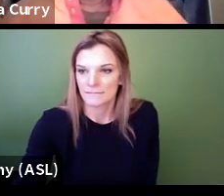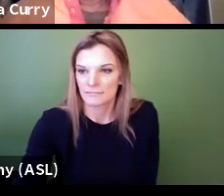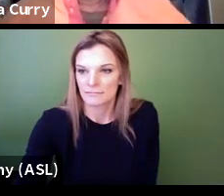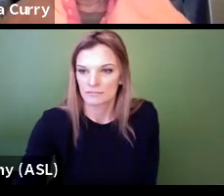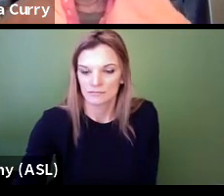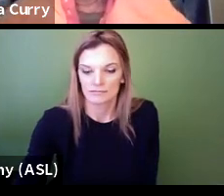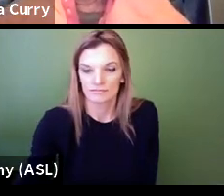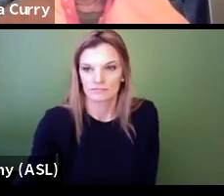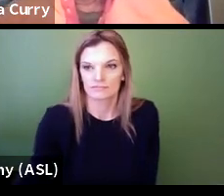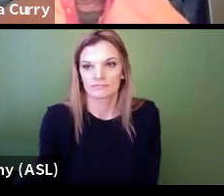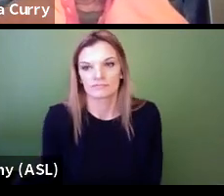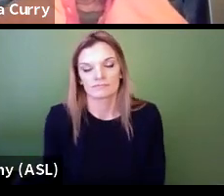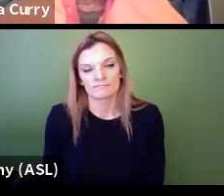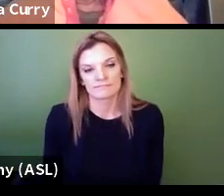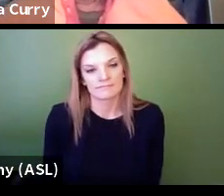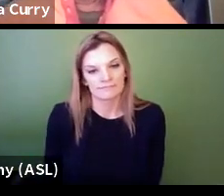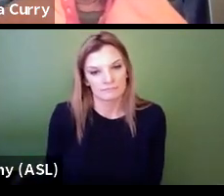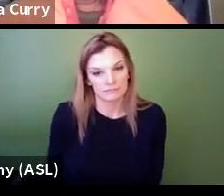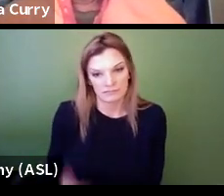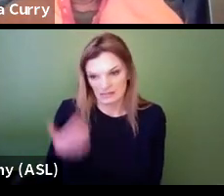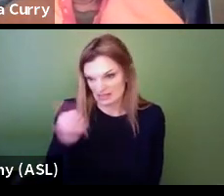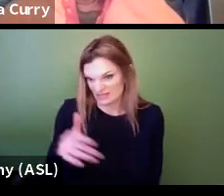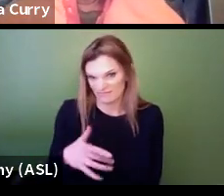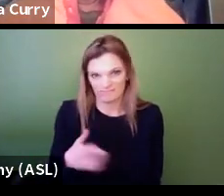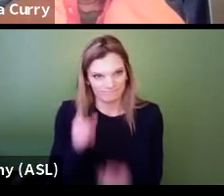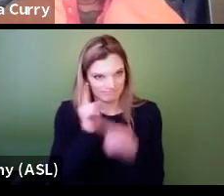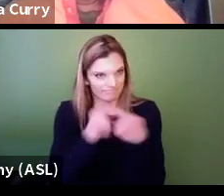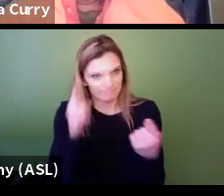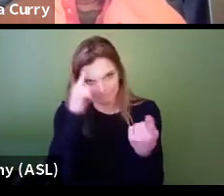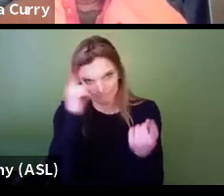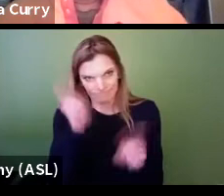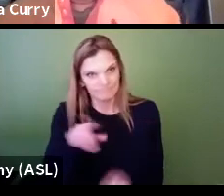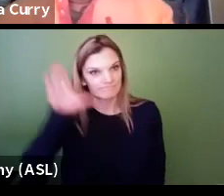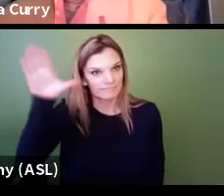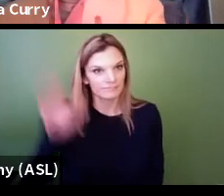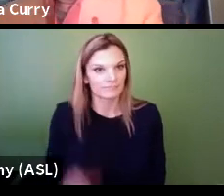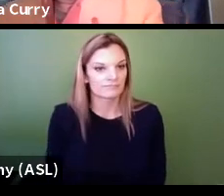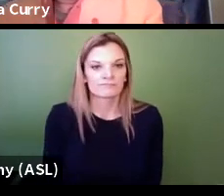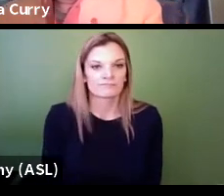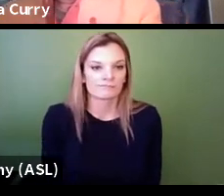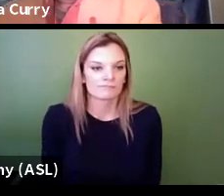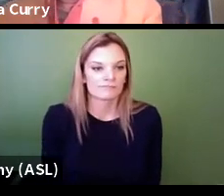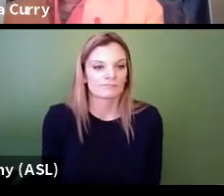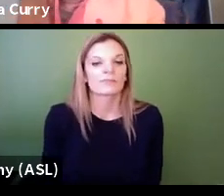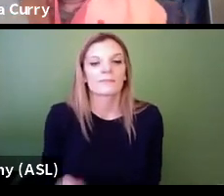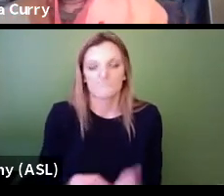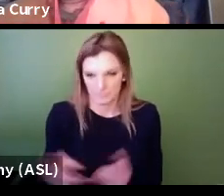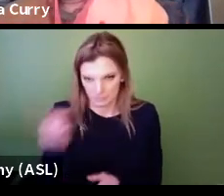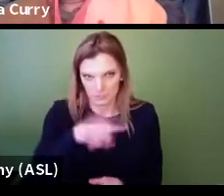Thank you. Opposed, the same sign. They are adopted unanimously.